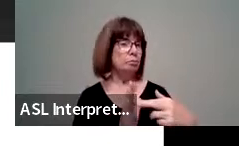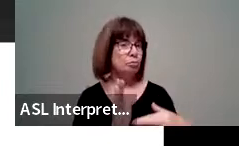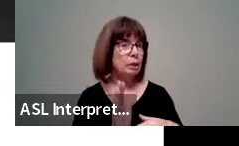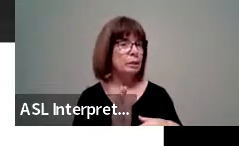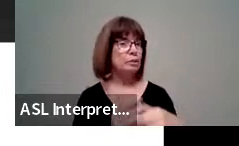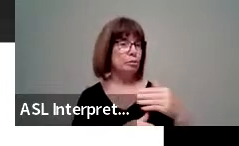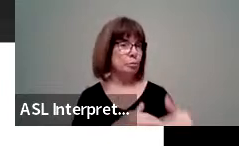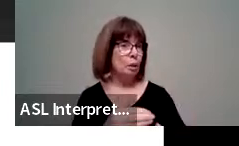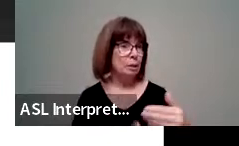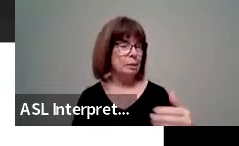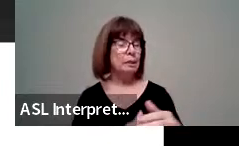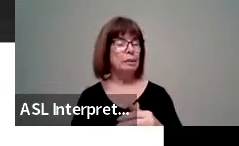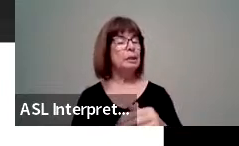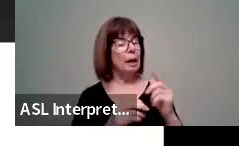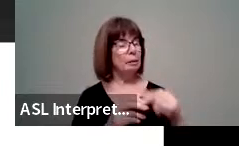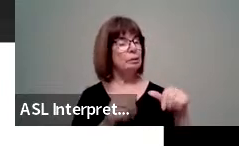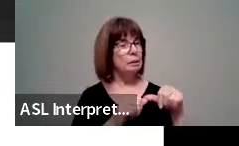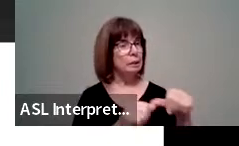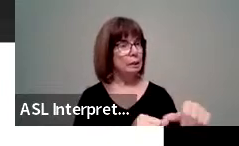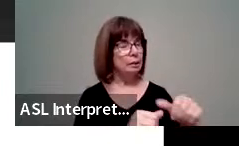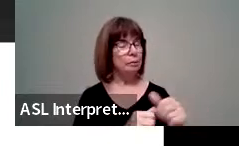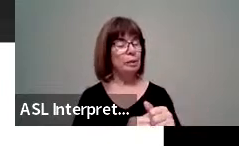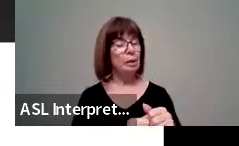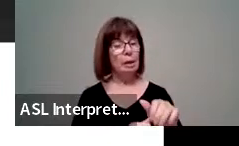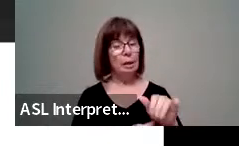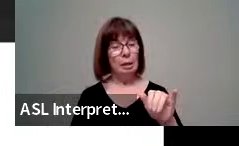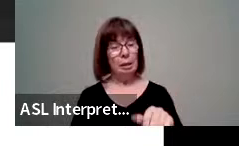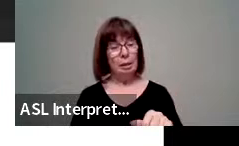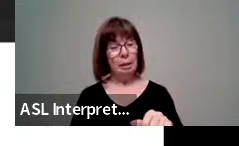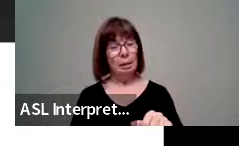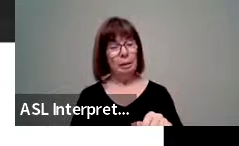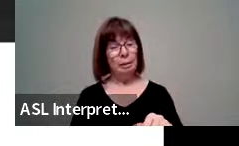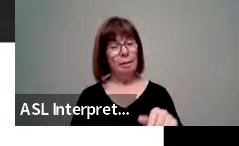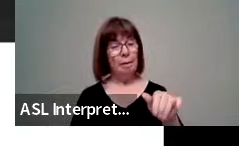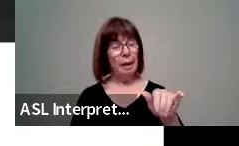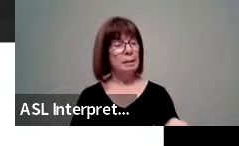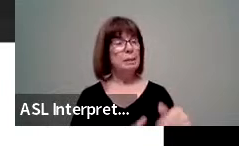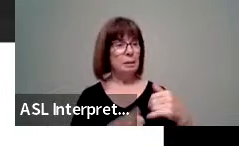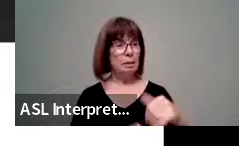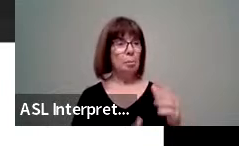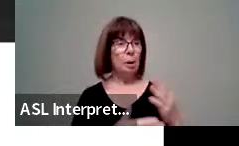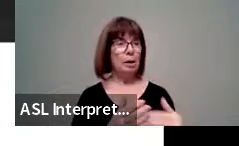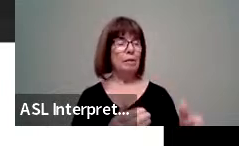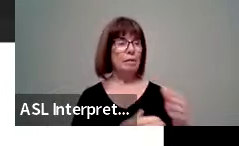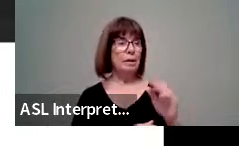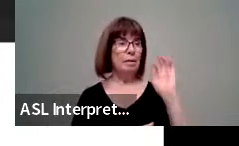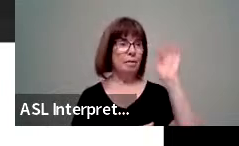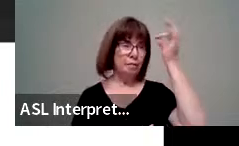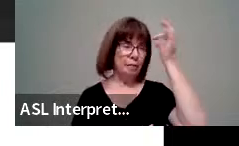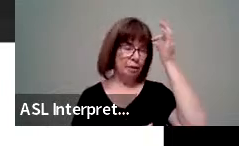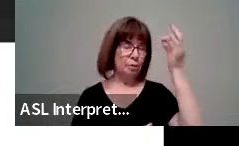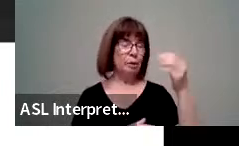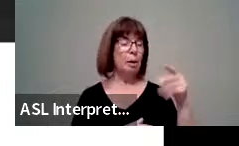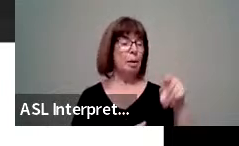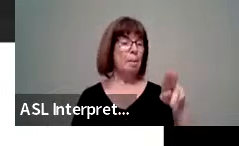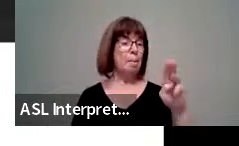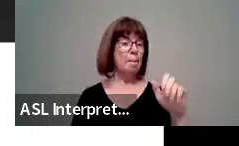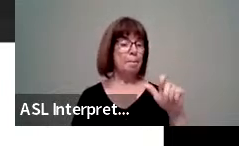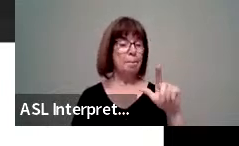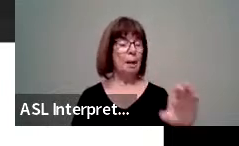still part of the current public health, federal public health emergency that